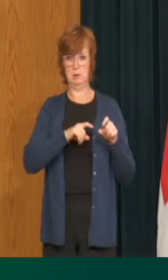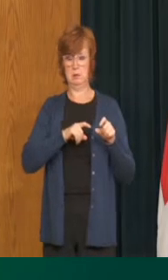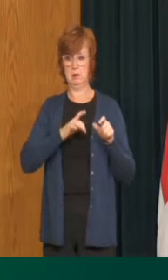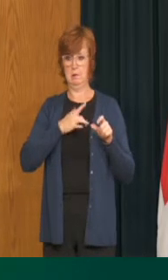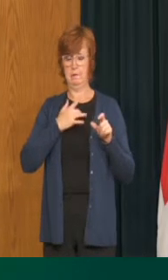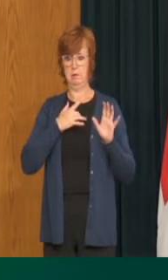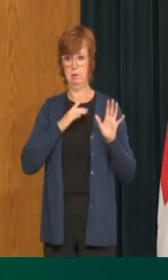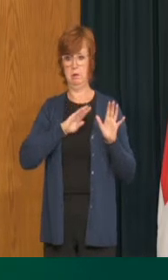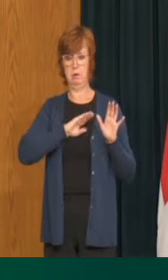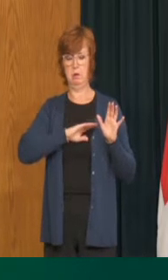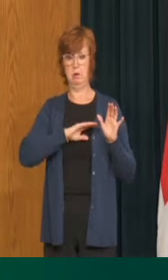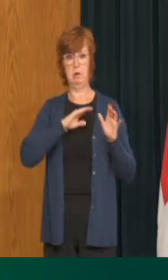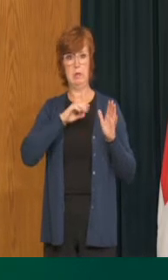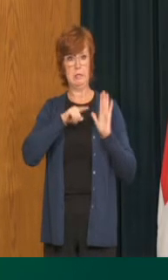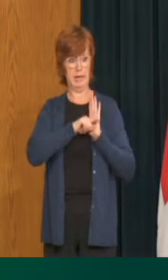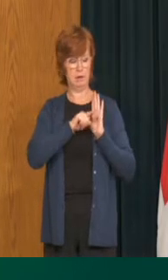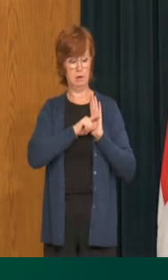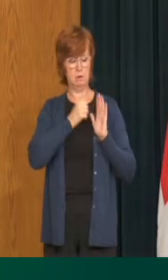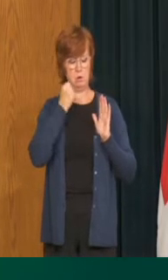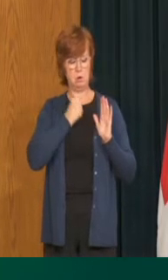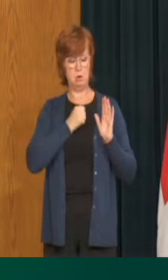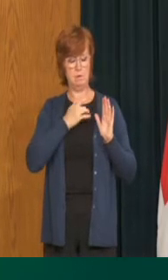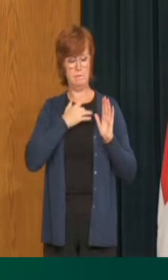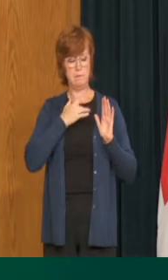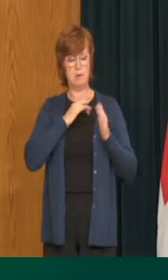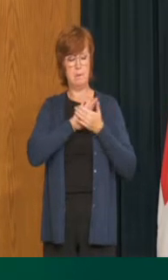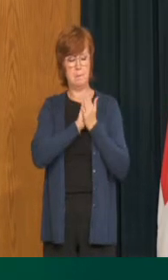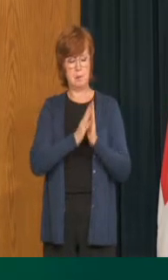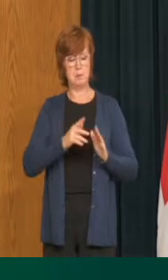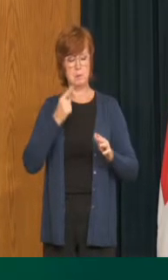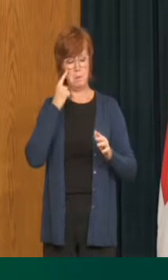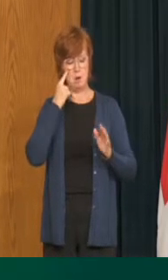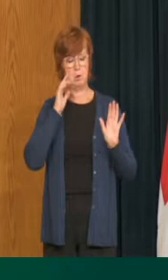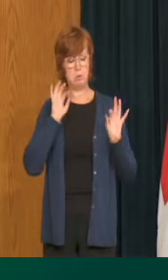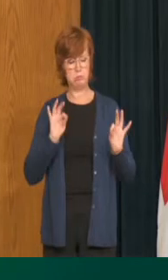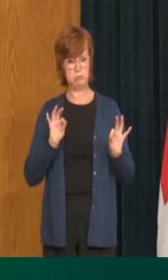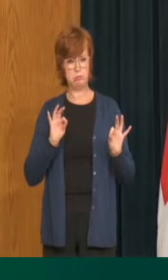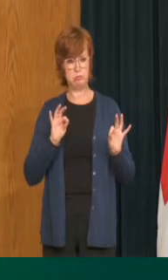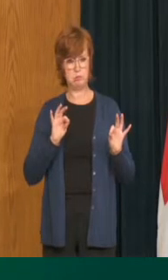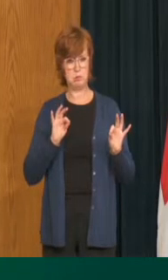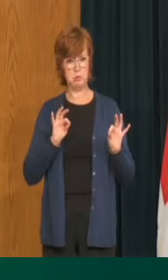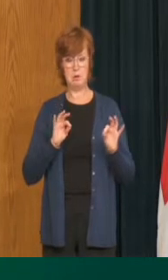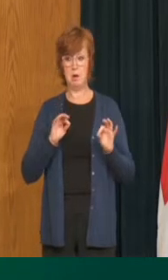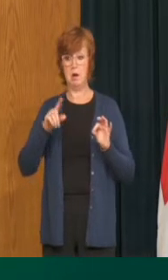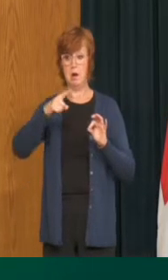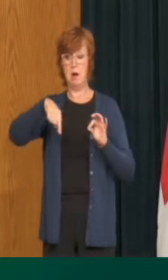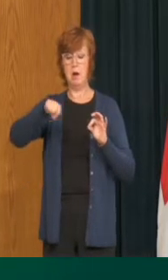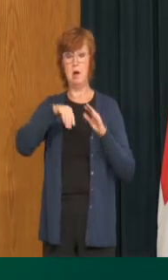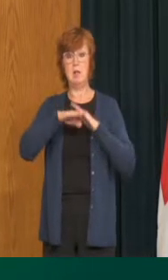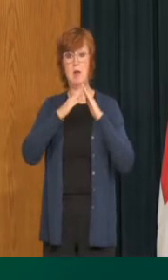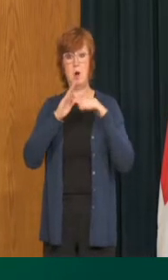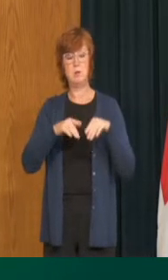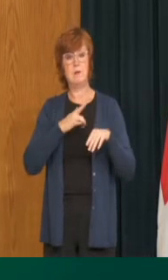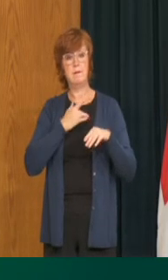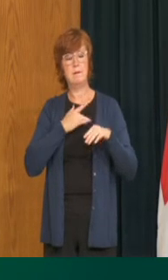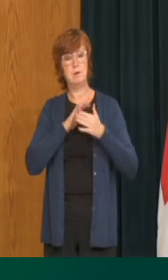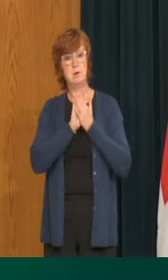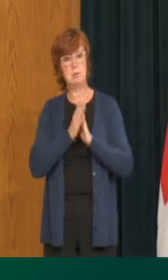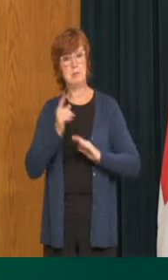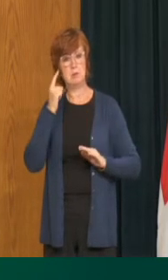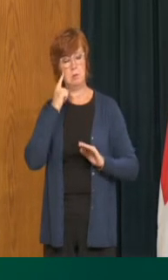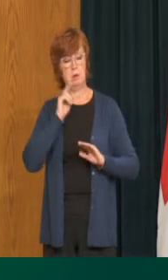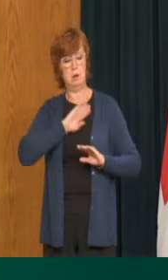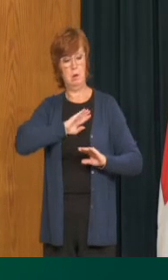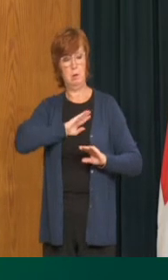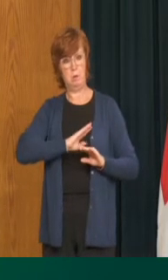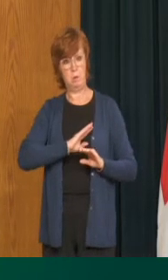stay home, even if they work in school or their children. And I think that principle has worked so well for us in Saskatchewan, and